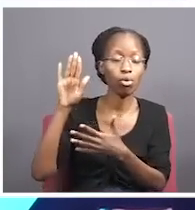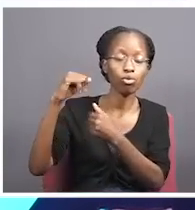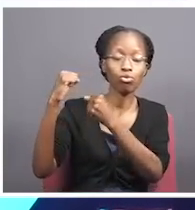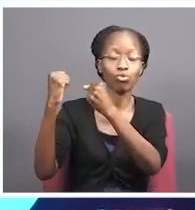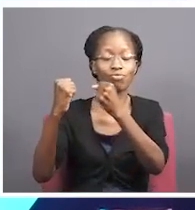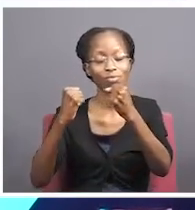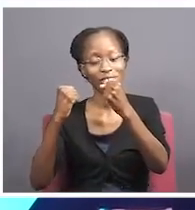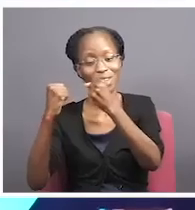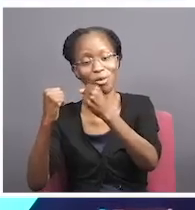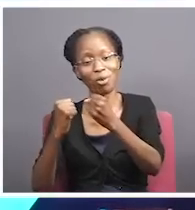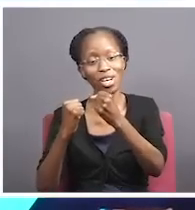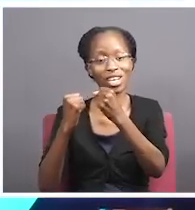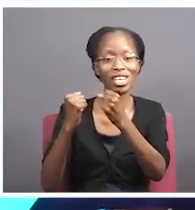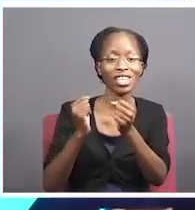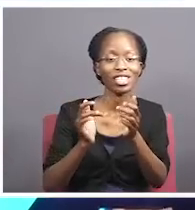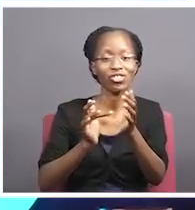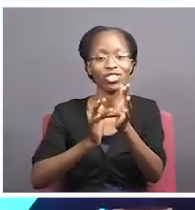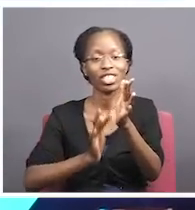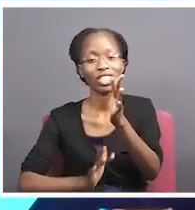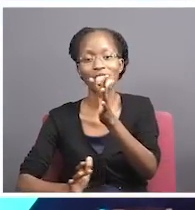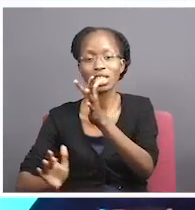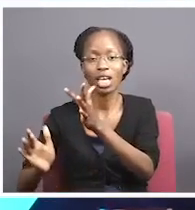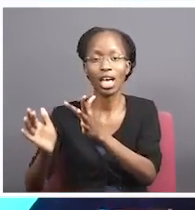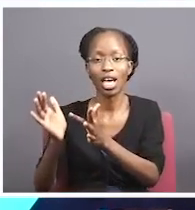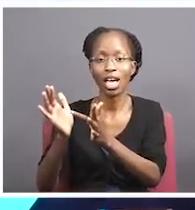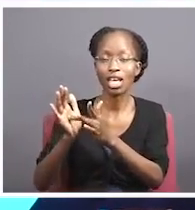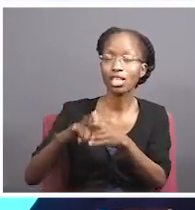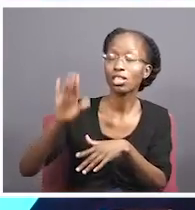1, 2, go on. Your name is a strong tower. Woo!